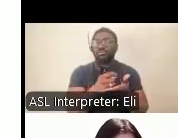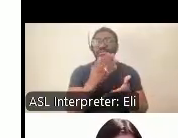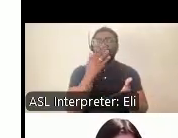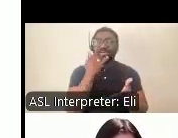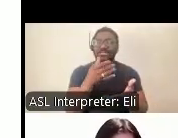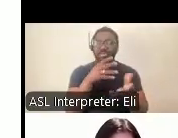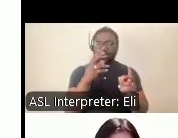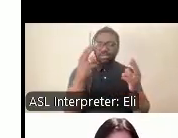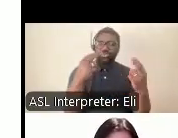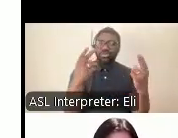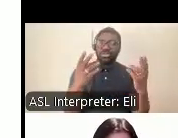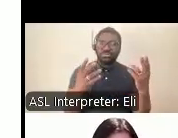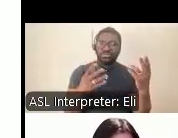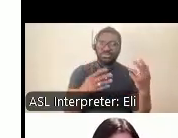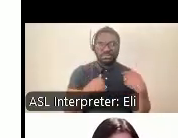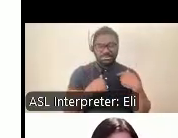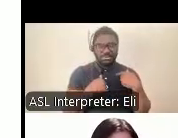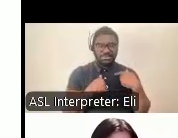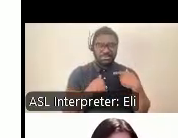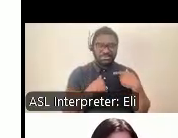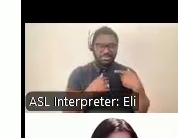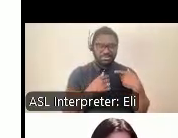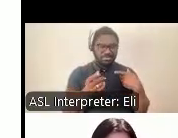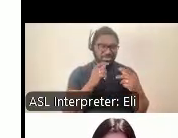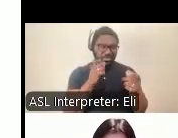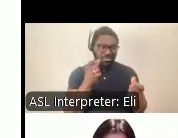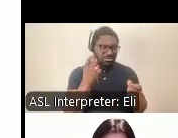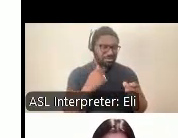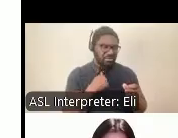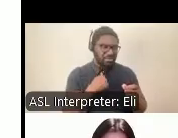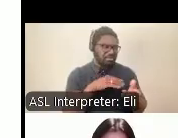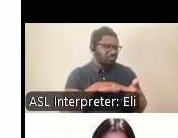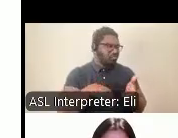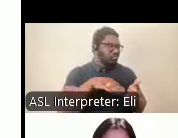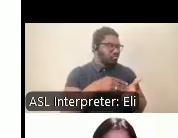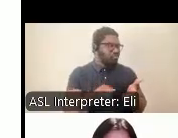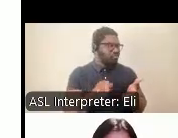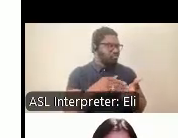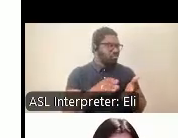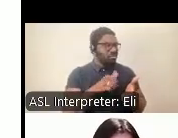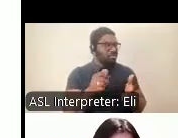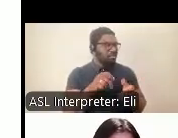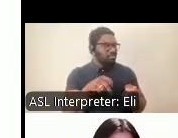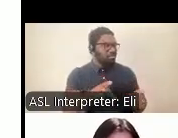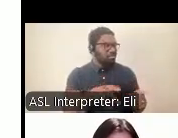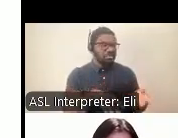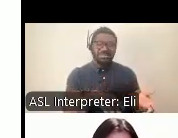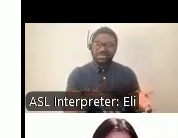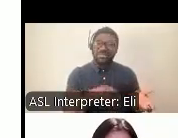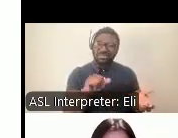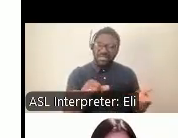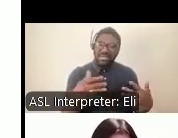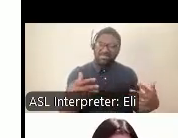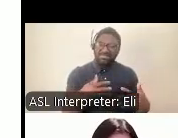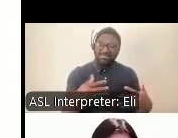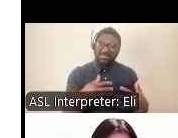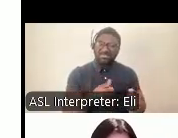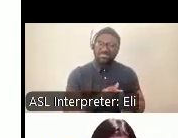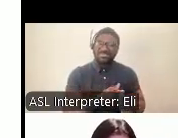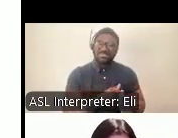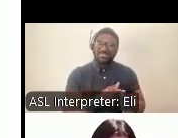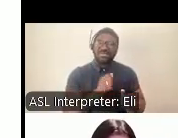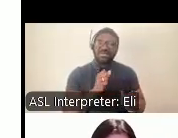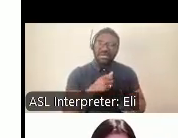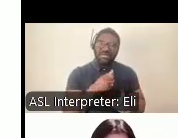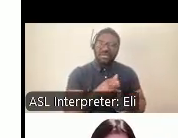being judged, misunderstood, or excluded from opportunities. That hesitation can affect both mental health